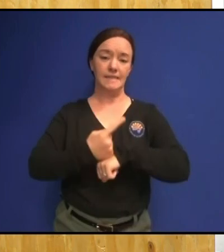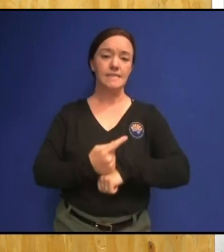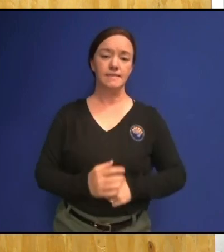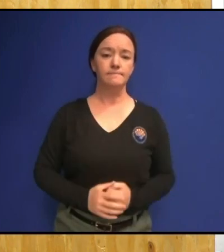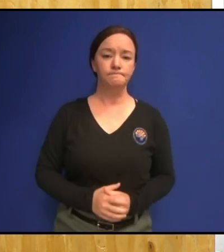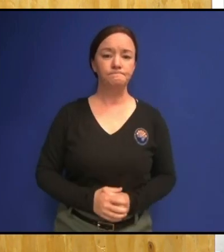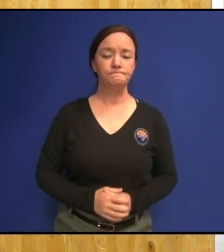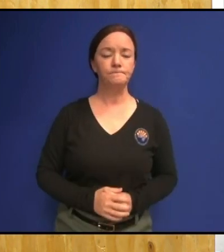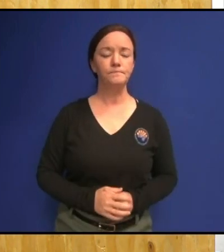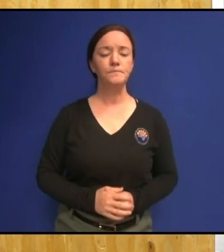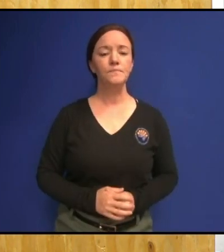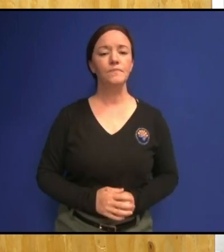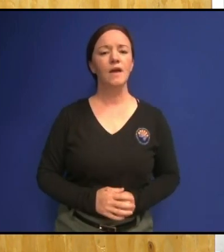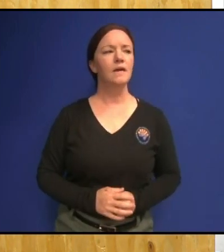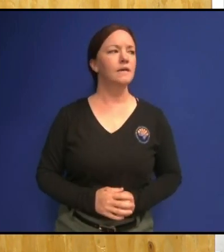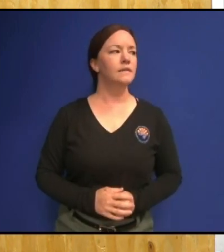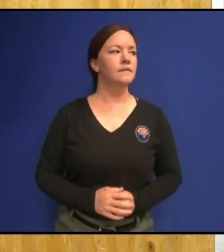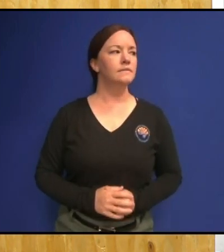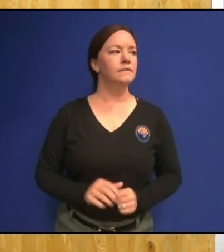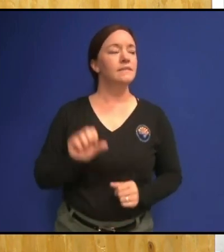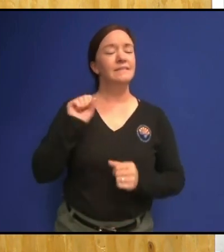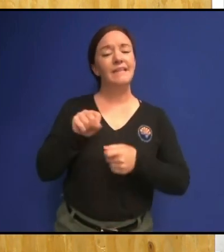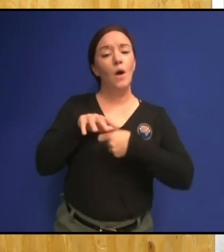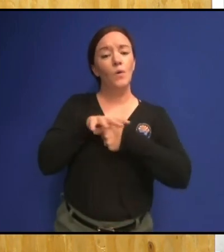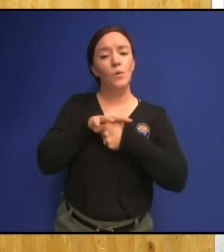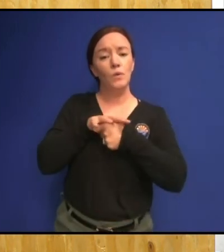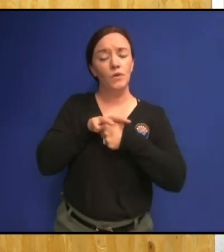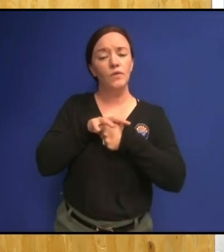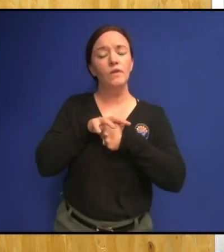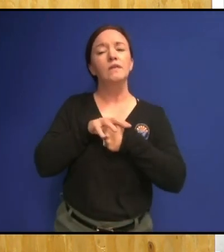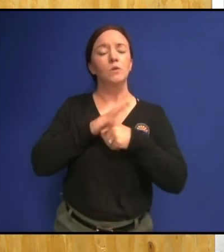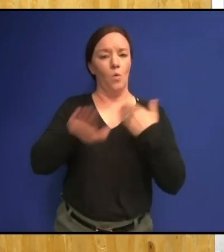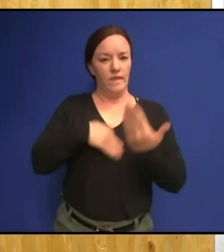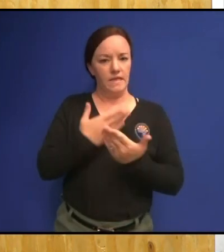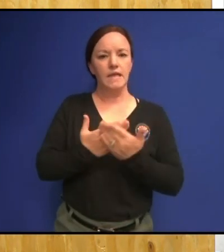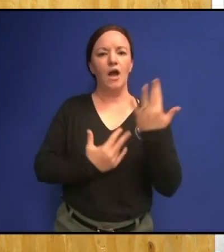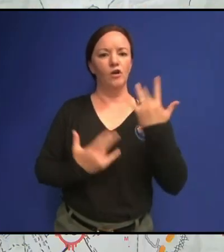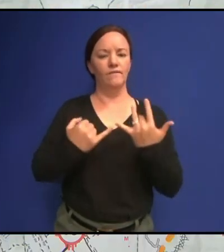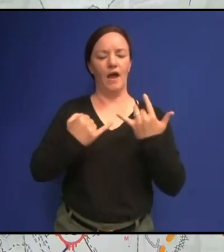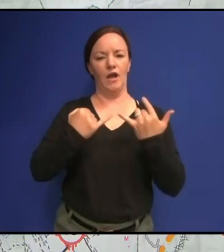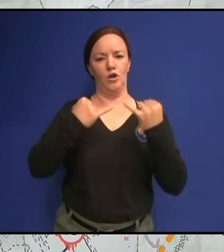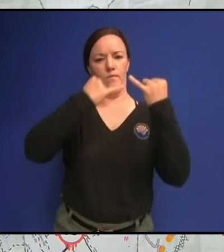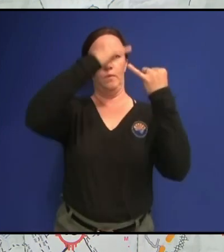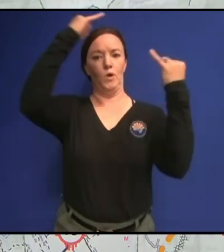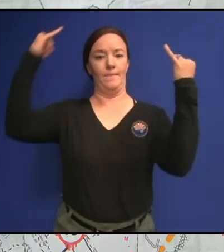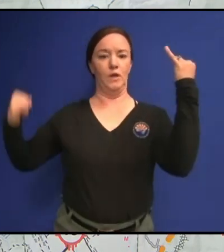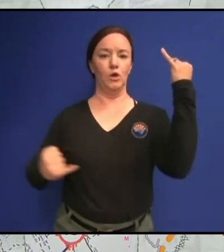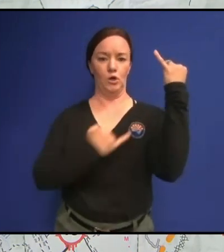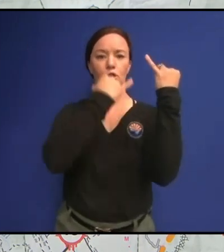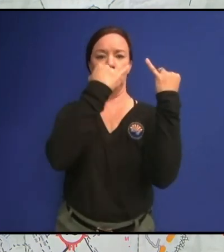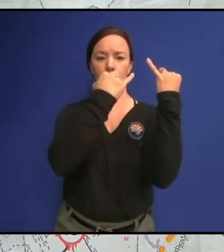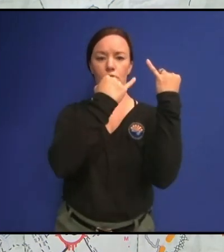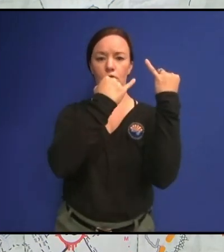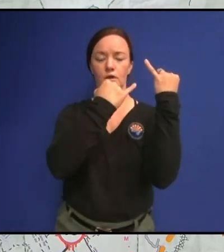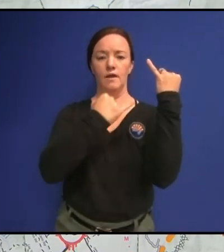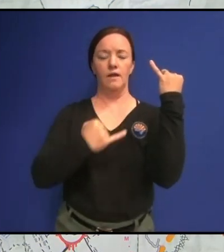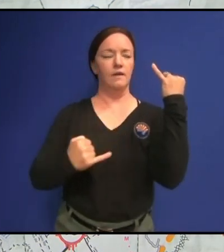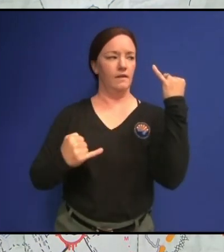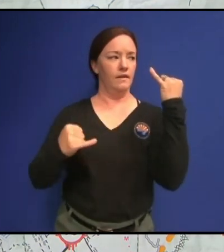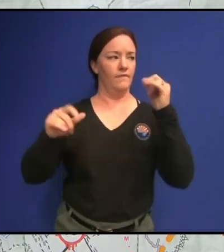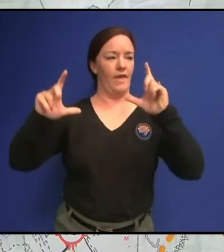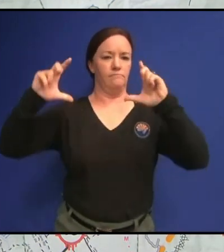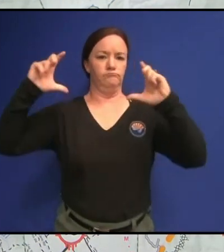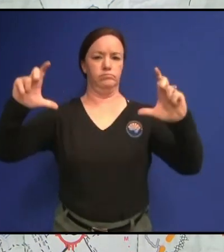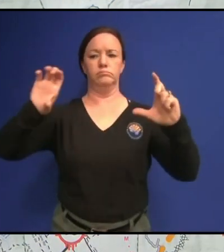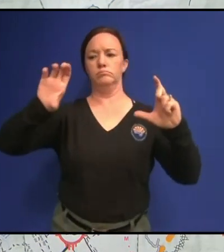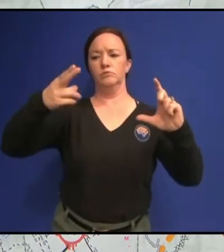the south. Everything around the fire's perimeter, the entire perimeter of the part the giant part of the fire here between Chacon